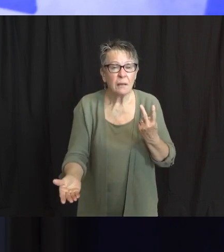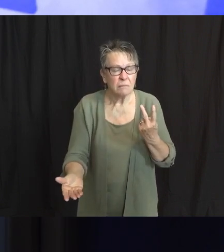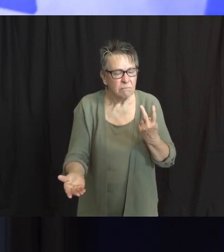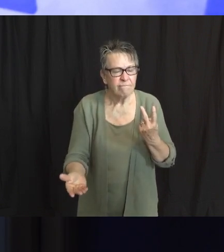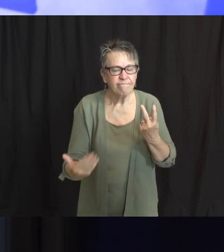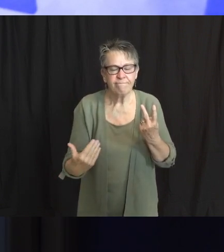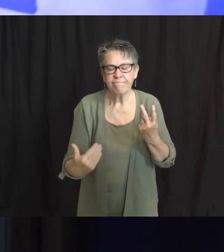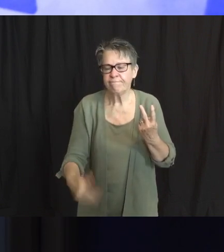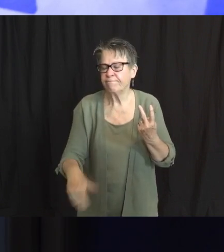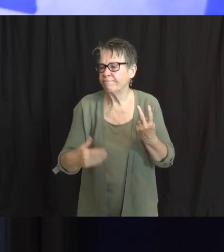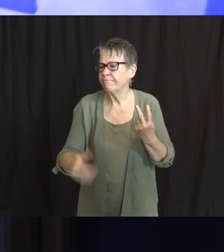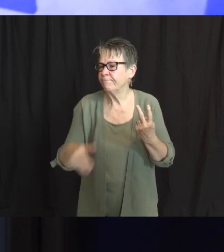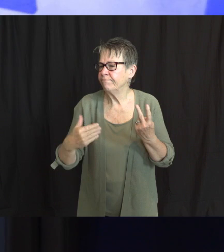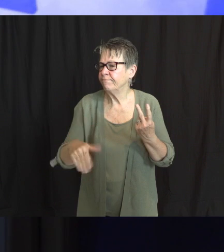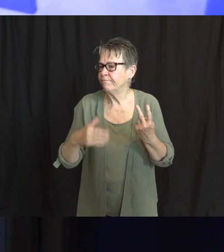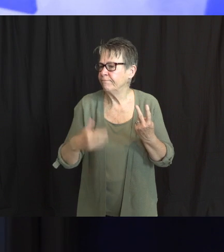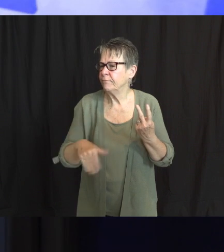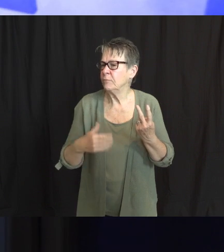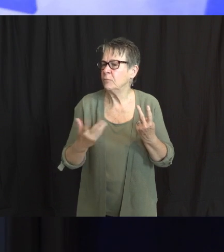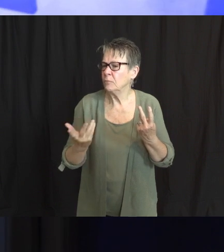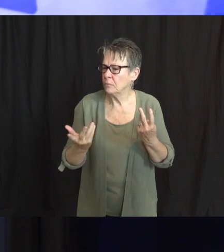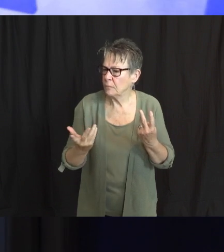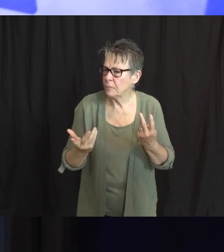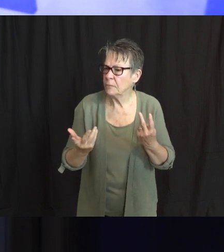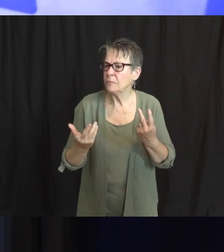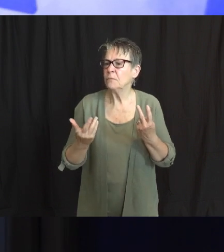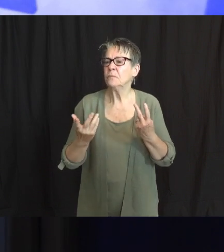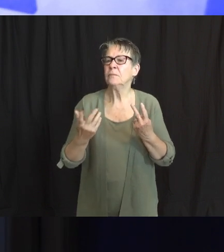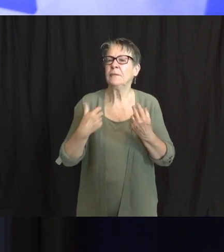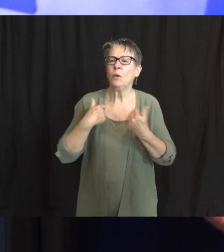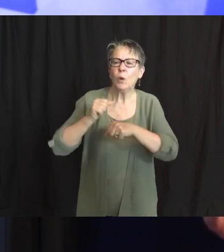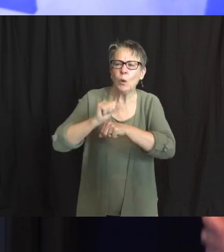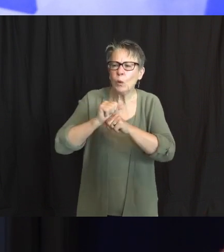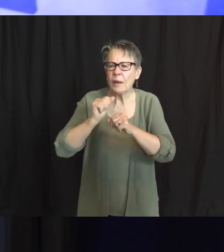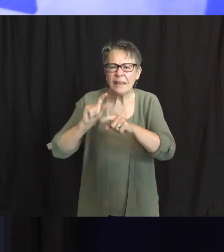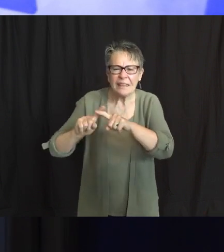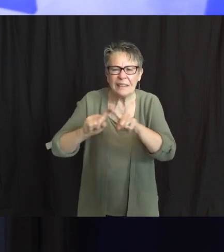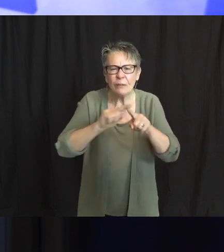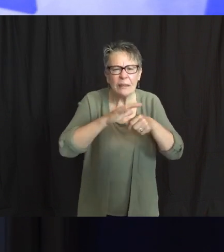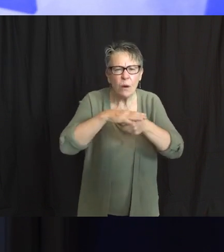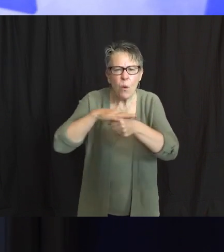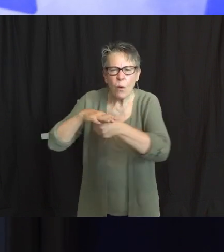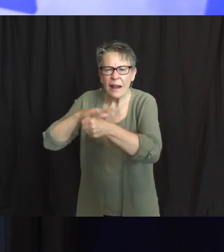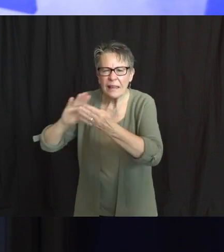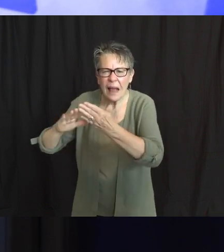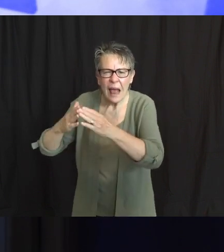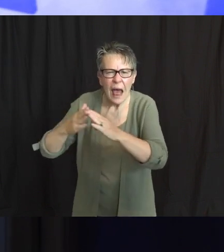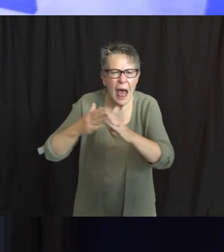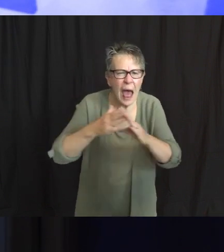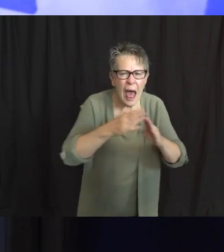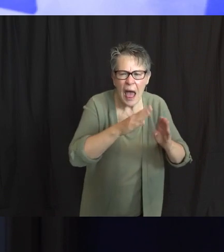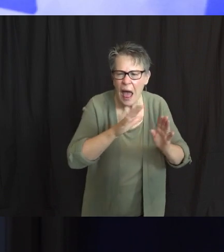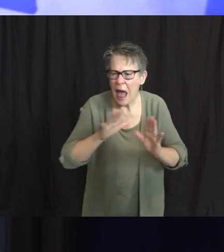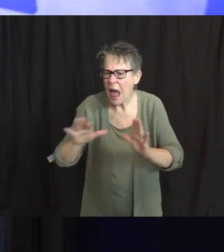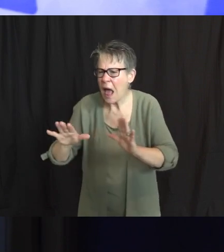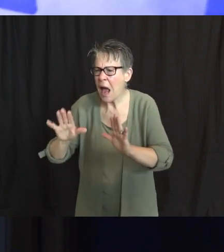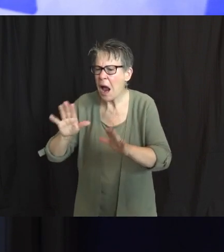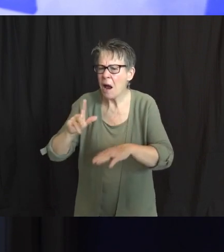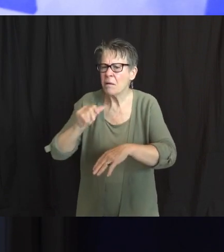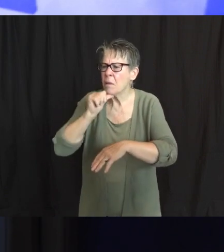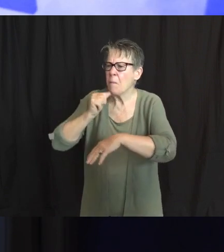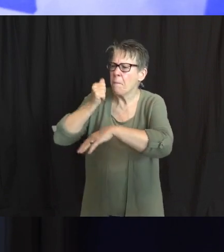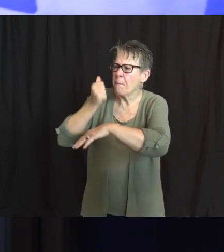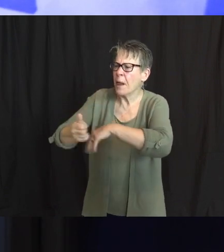our locals to make sure that we certainly monitor this trend. No nexus to the pandemic, but certainly a tragic